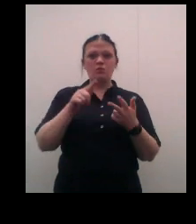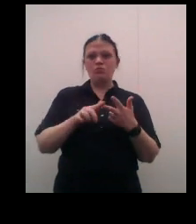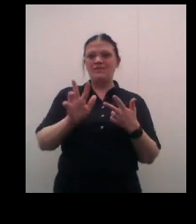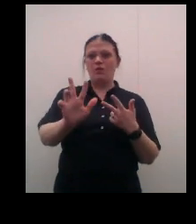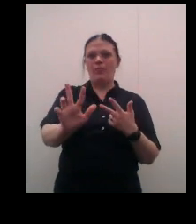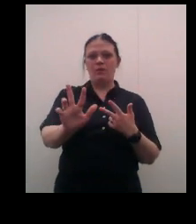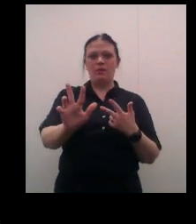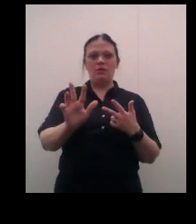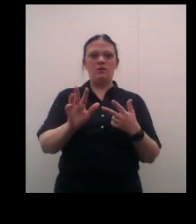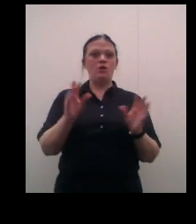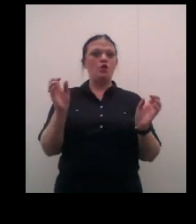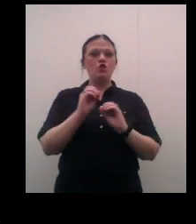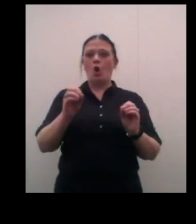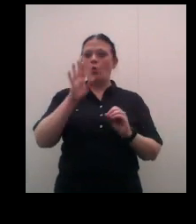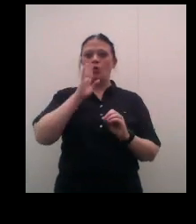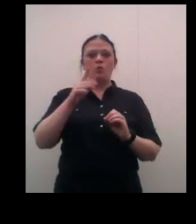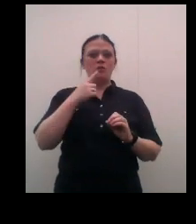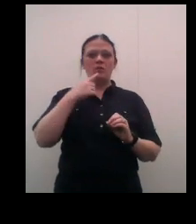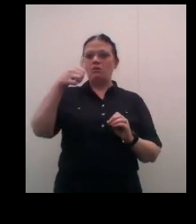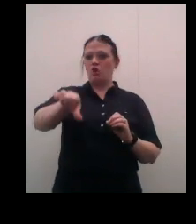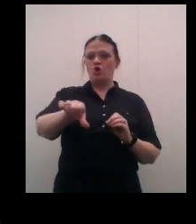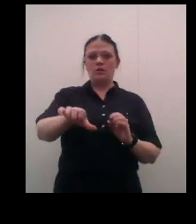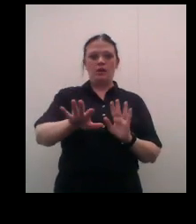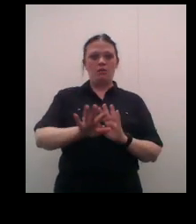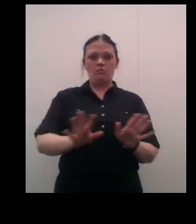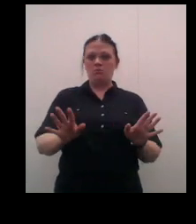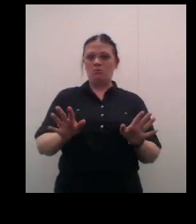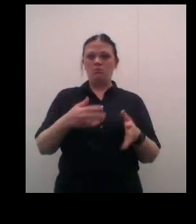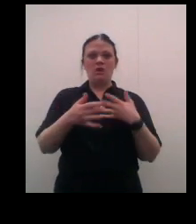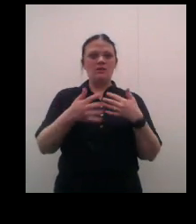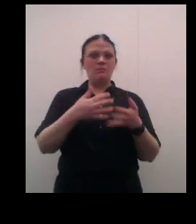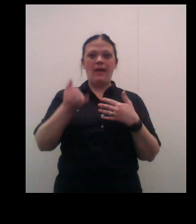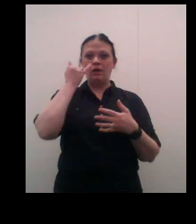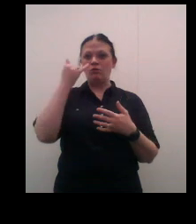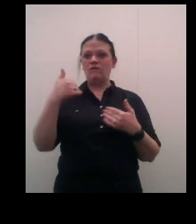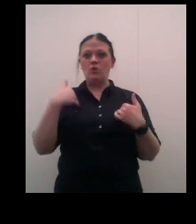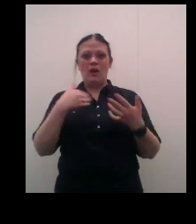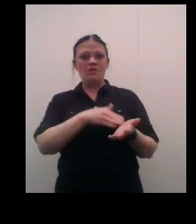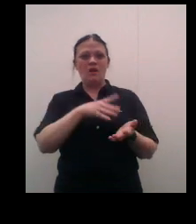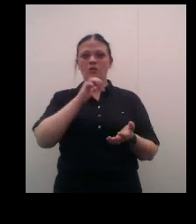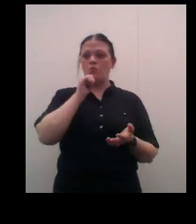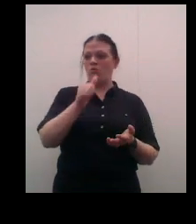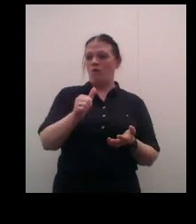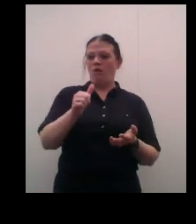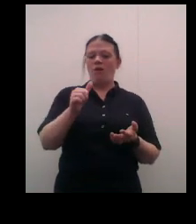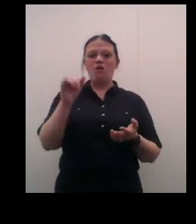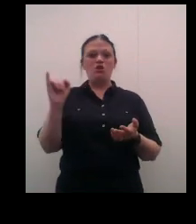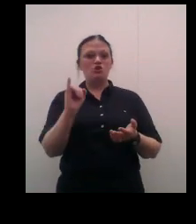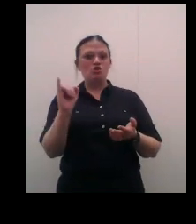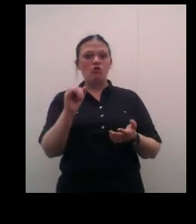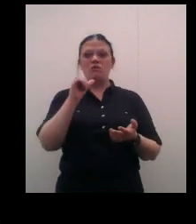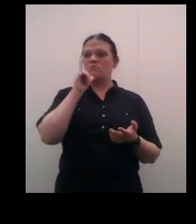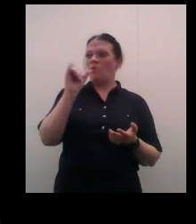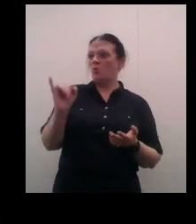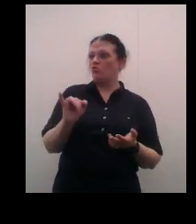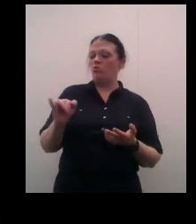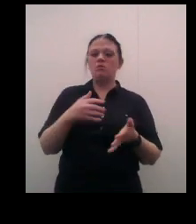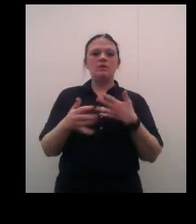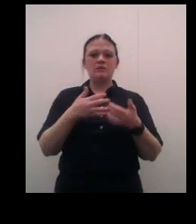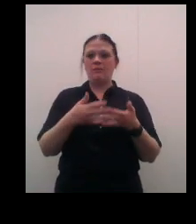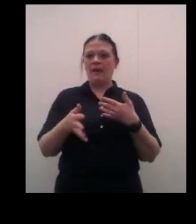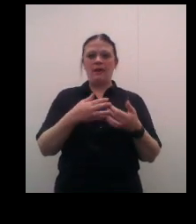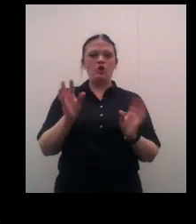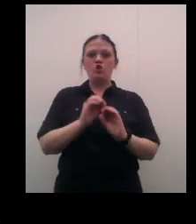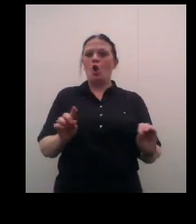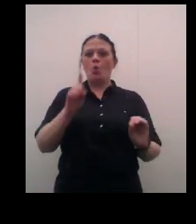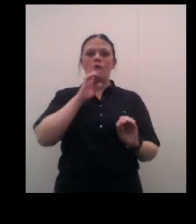No one will be turned away due to not having a doctor. No one gets turned away due to not having insurance. We want people to understand